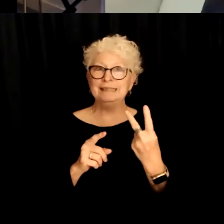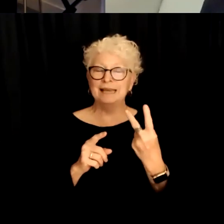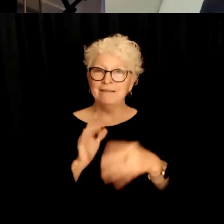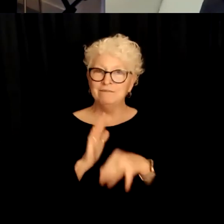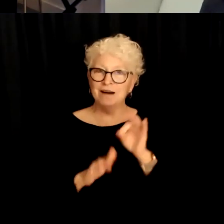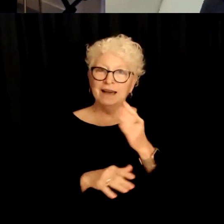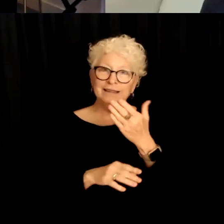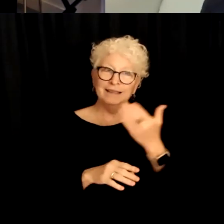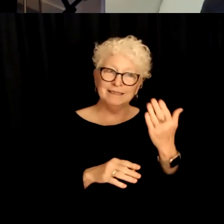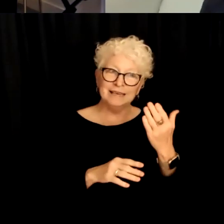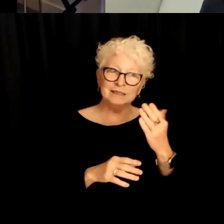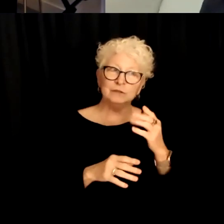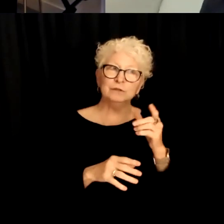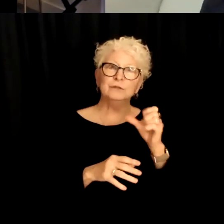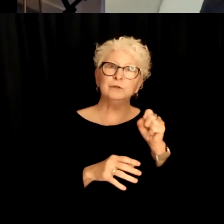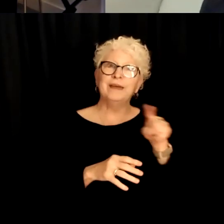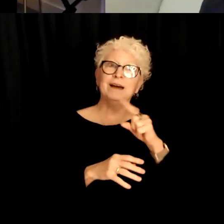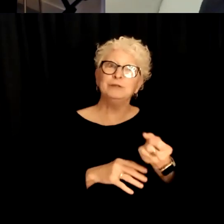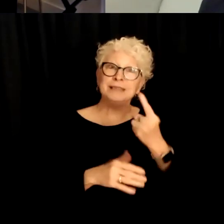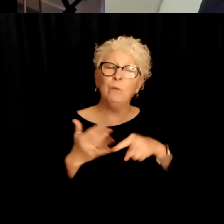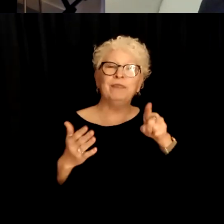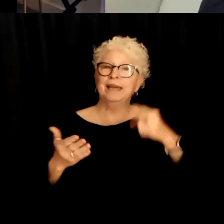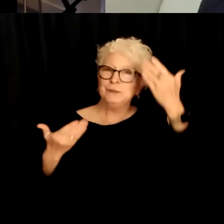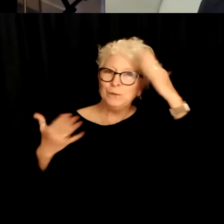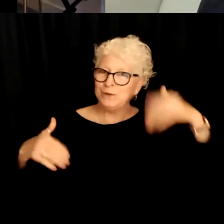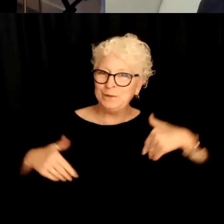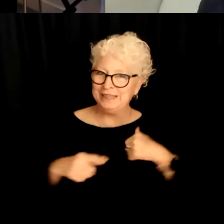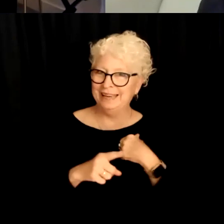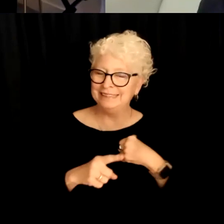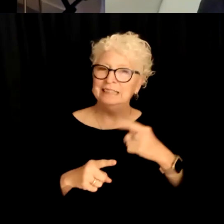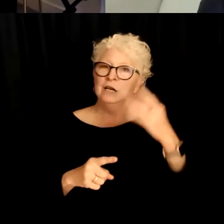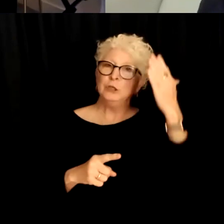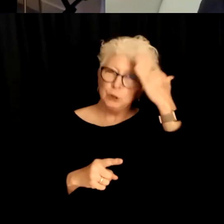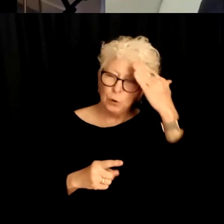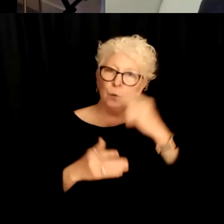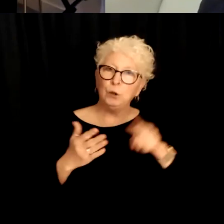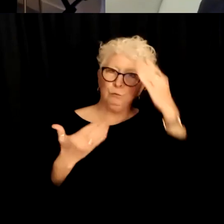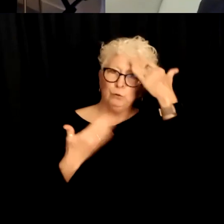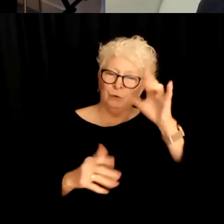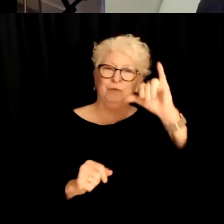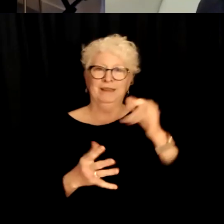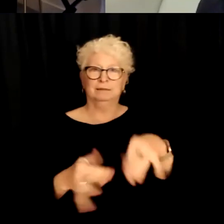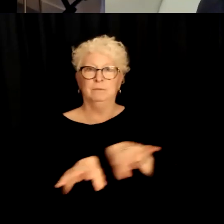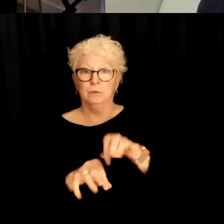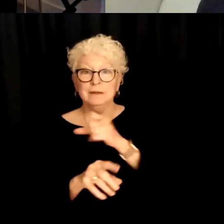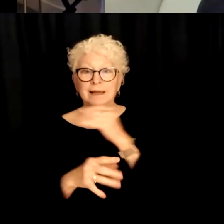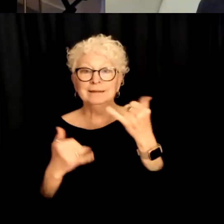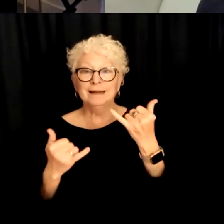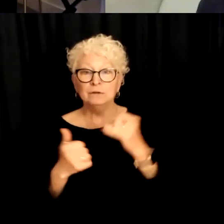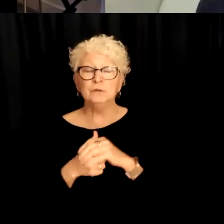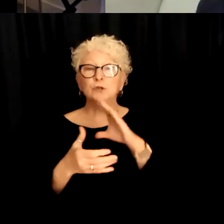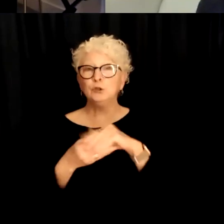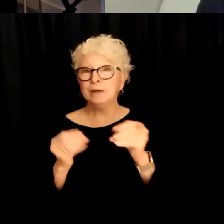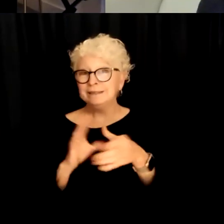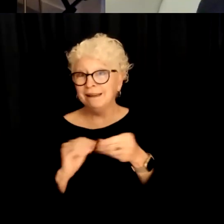science, sociology, anthropology, political science, economics, humanities, storytelling and art and